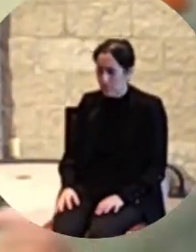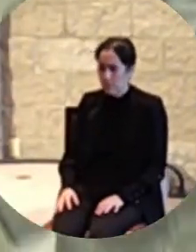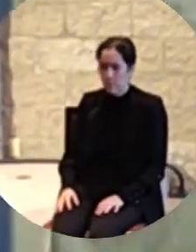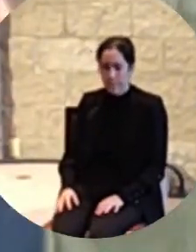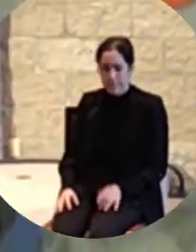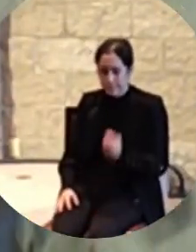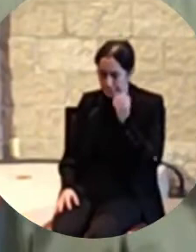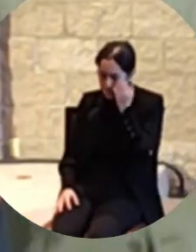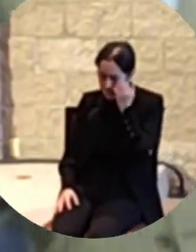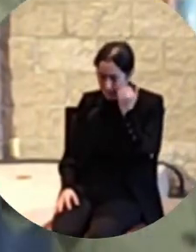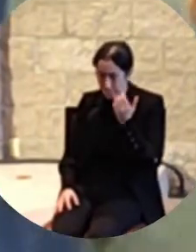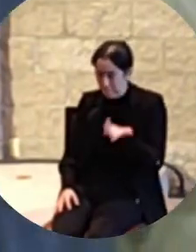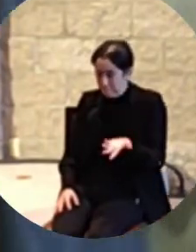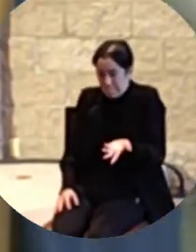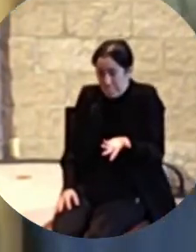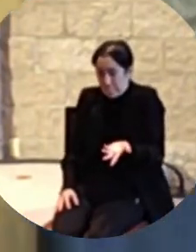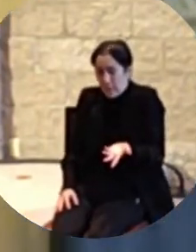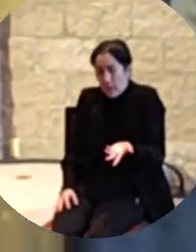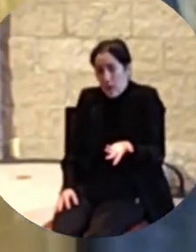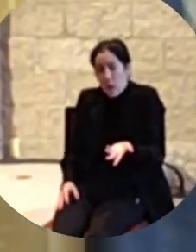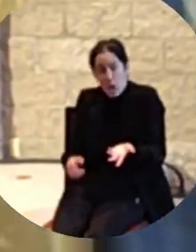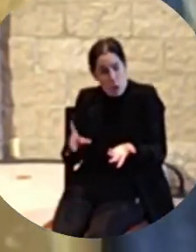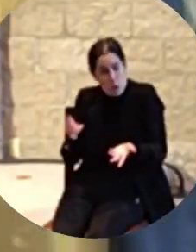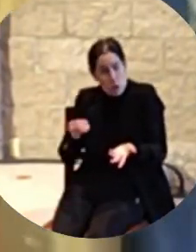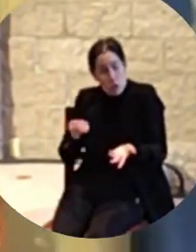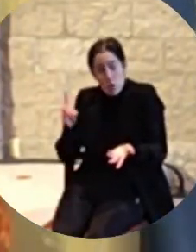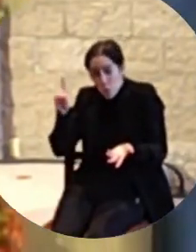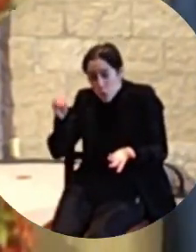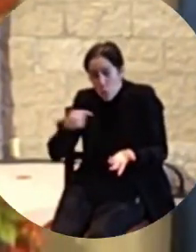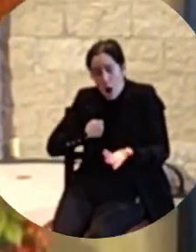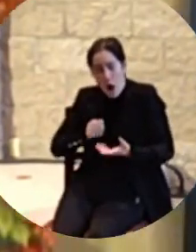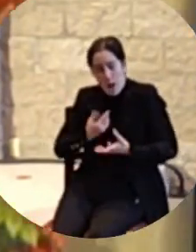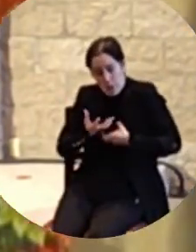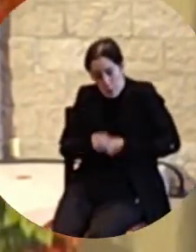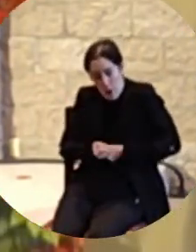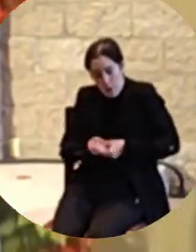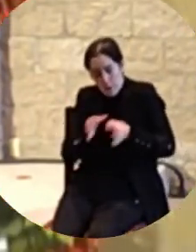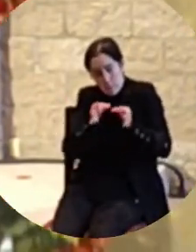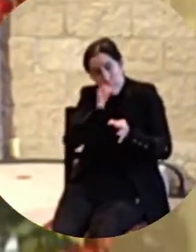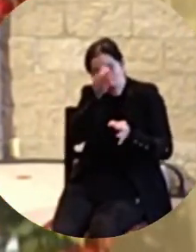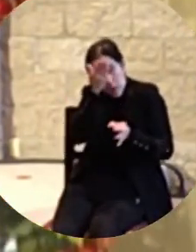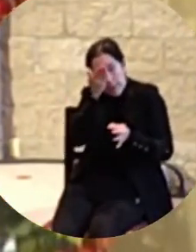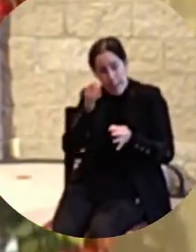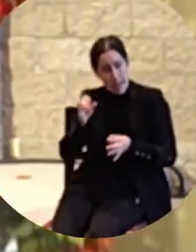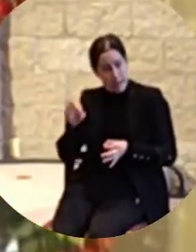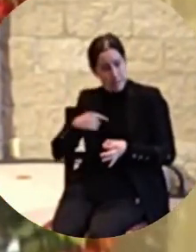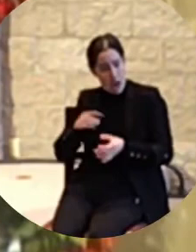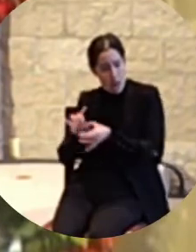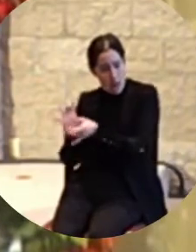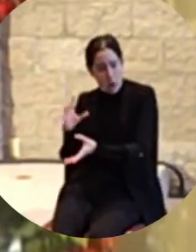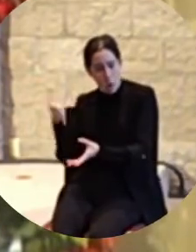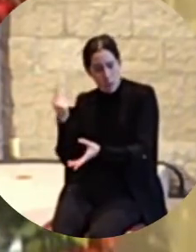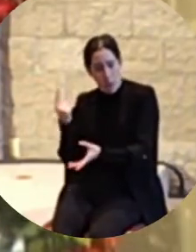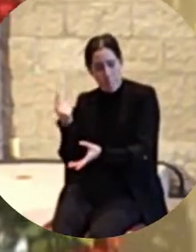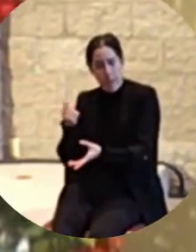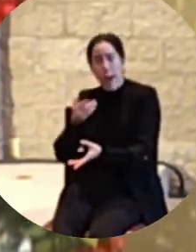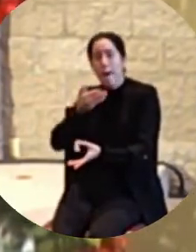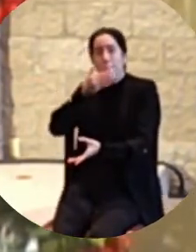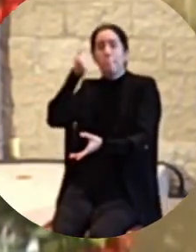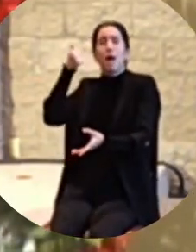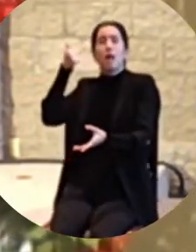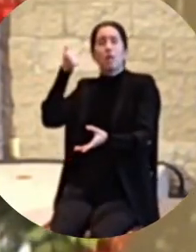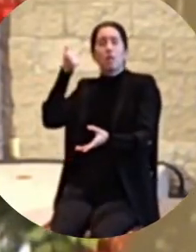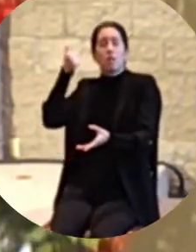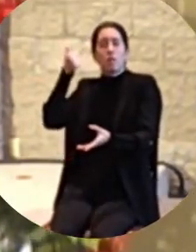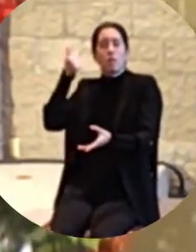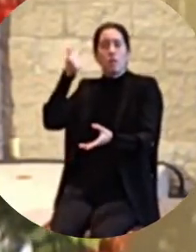me with something greater in my life. I want to share a story with you. I don't think I've shared this with you.